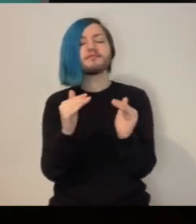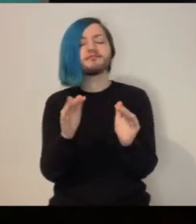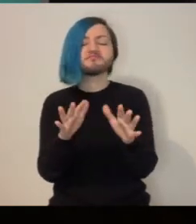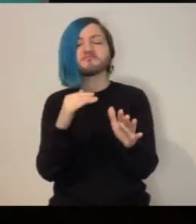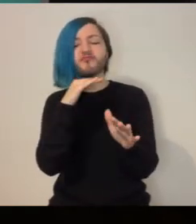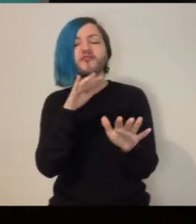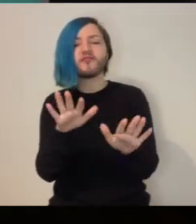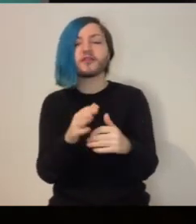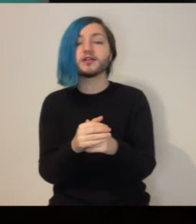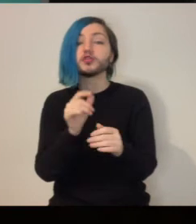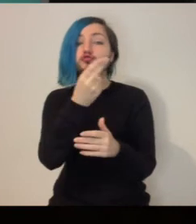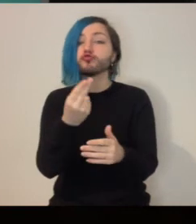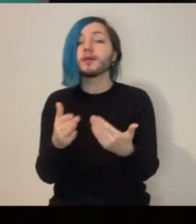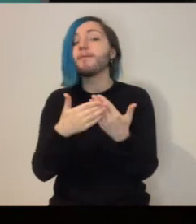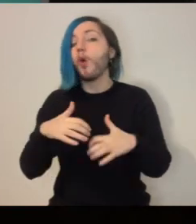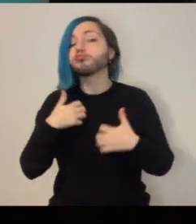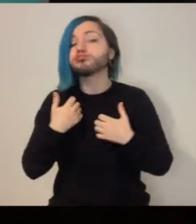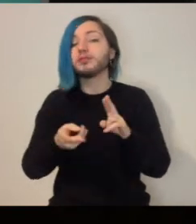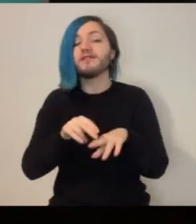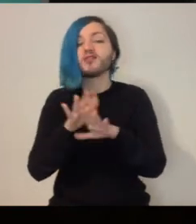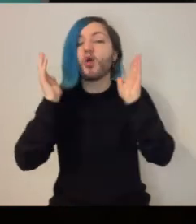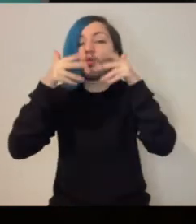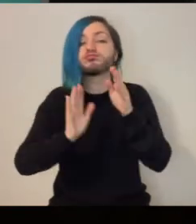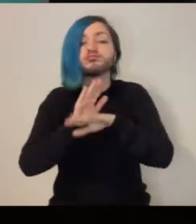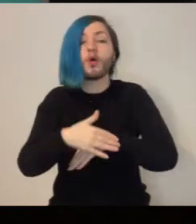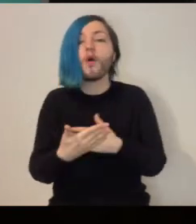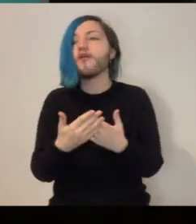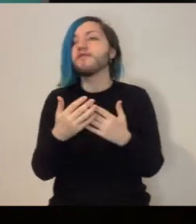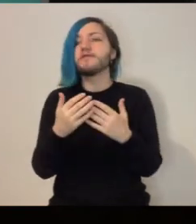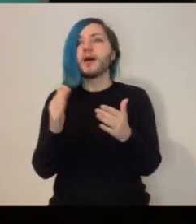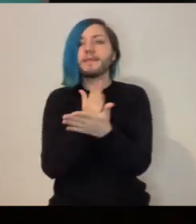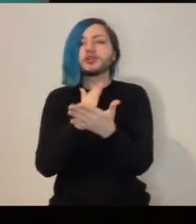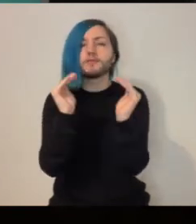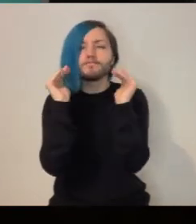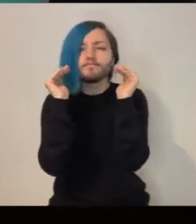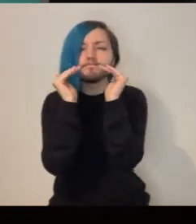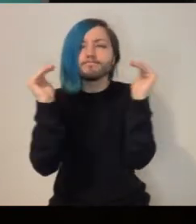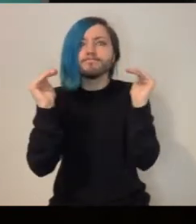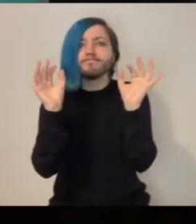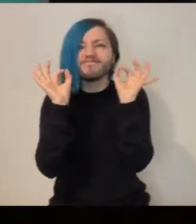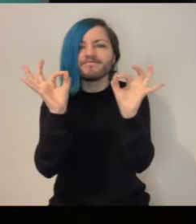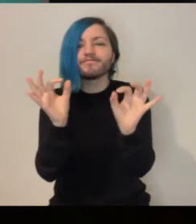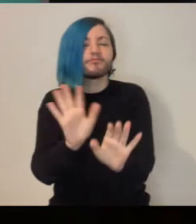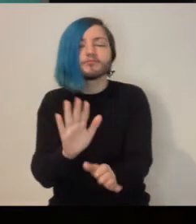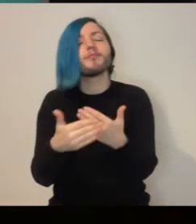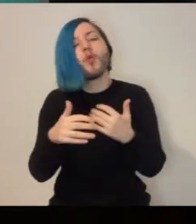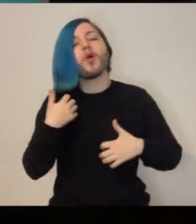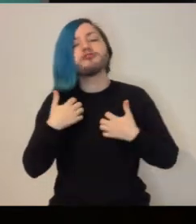You'll find that drawings are much more interesting if you don't worry about making it look exactly like the subject.